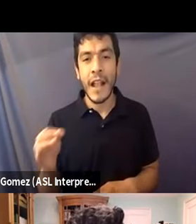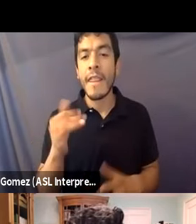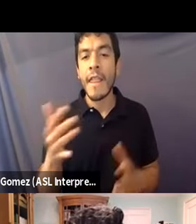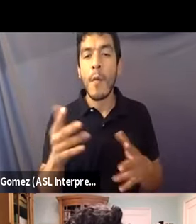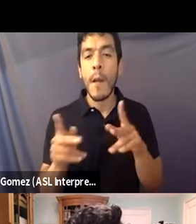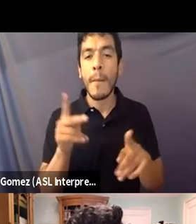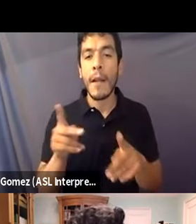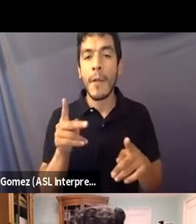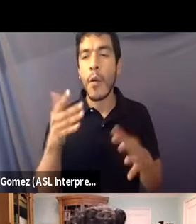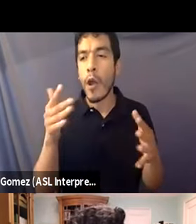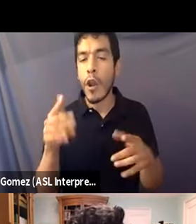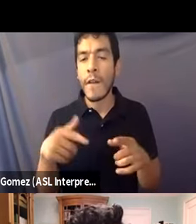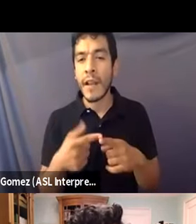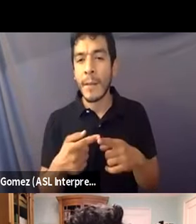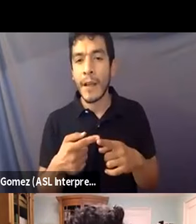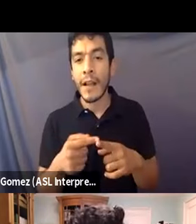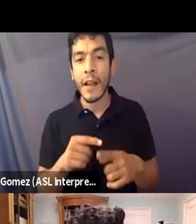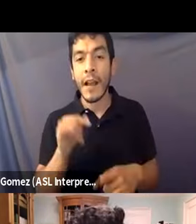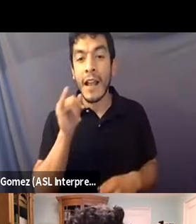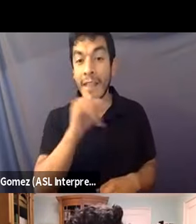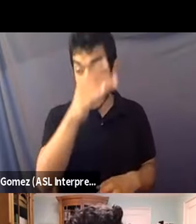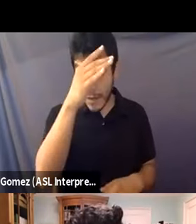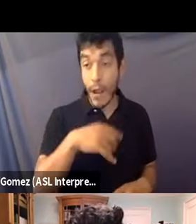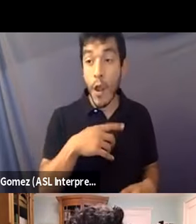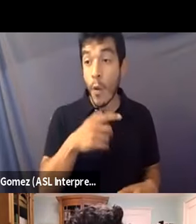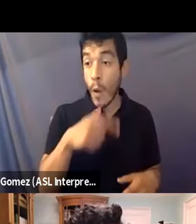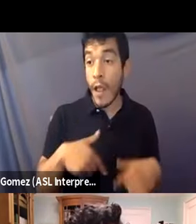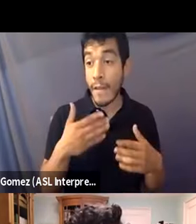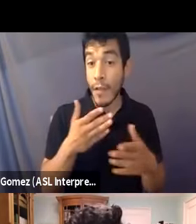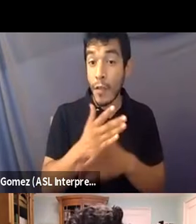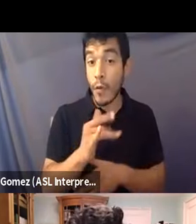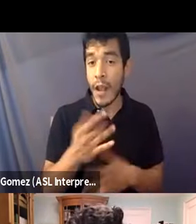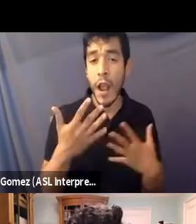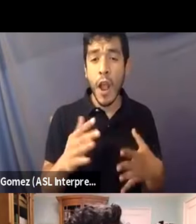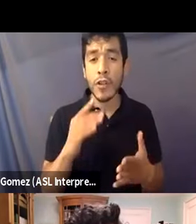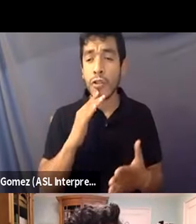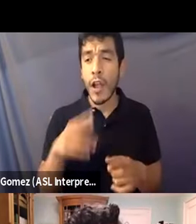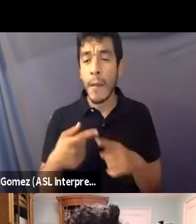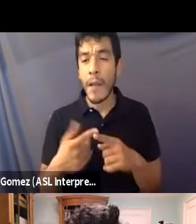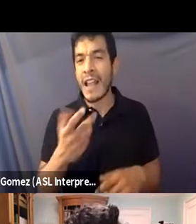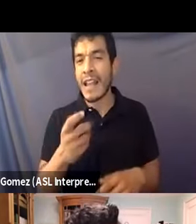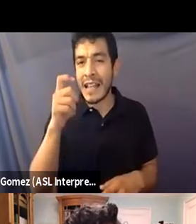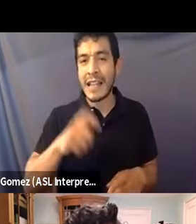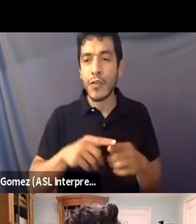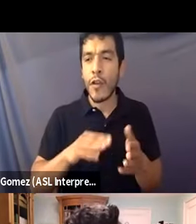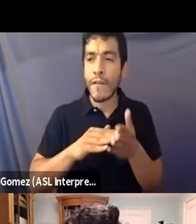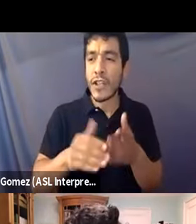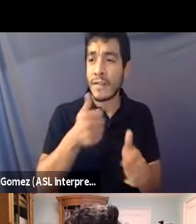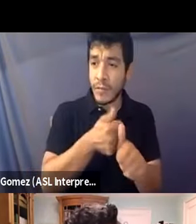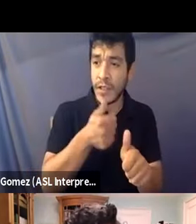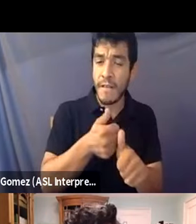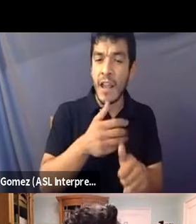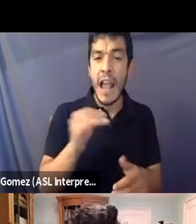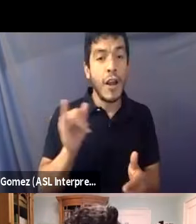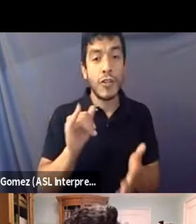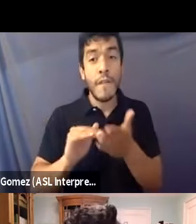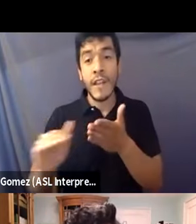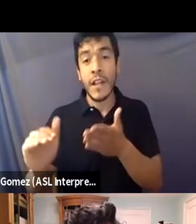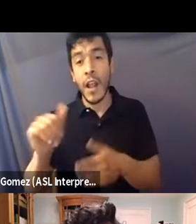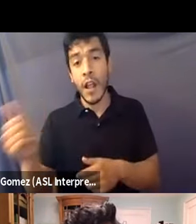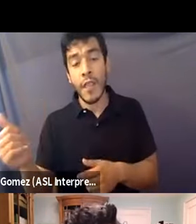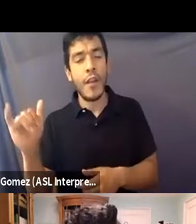nervous about. And then this is a man who lived through it and also talked about how he needed to forgive himself and also forgive others. And then also